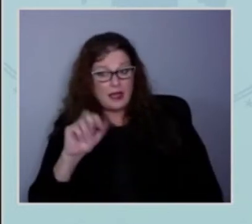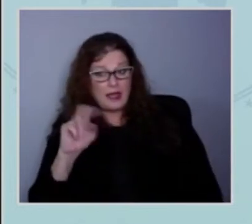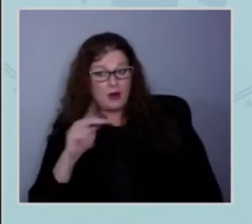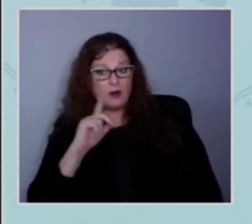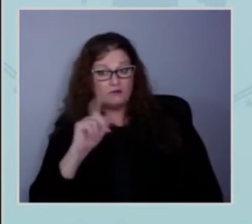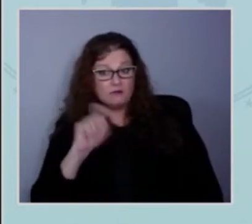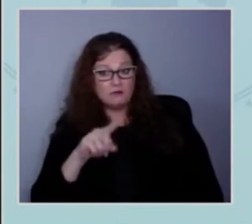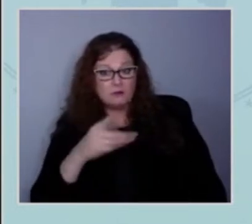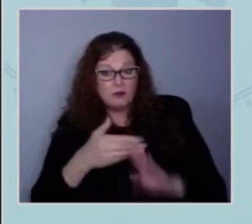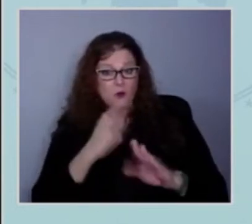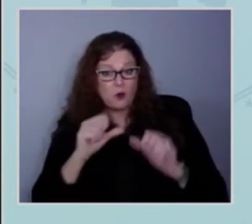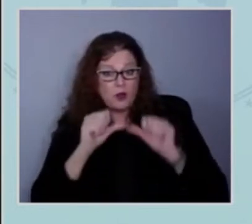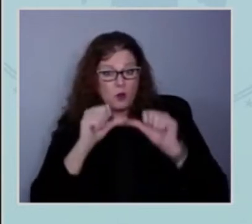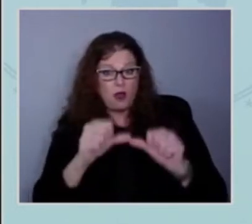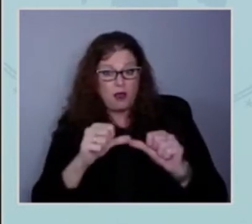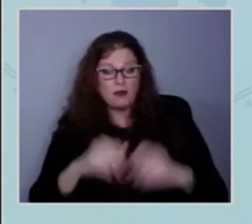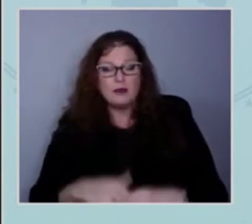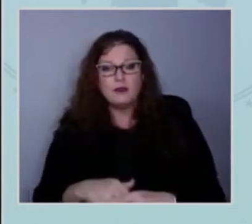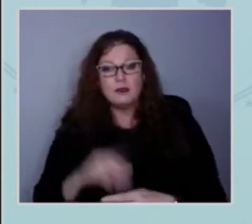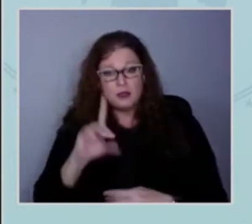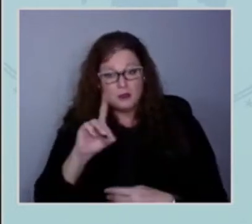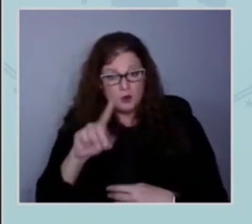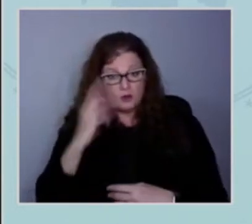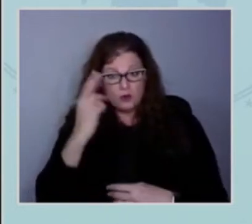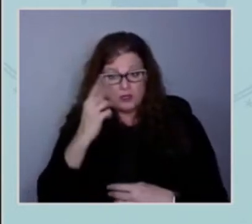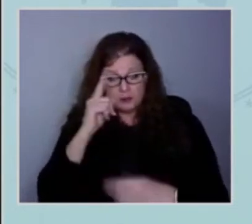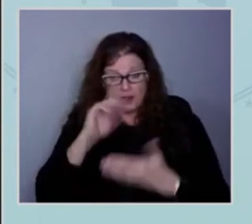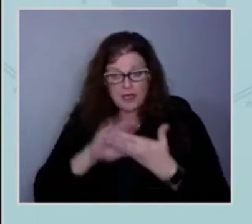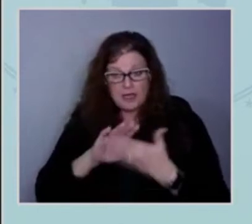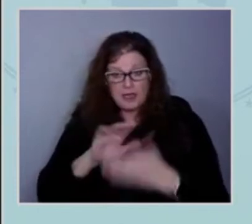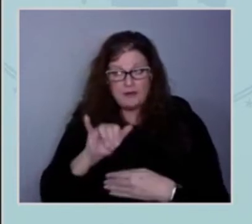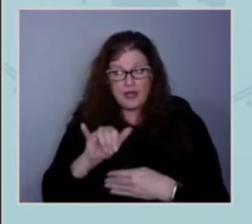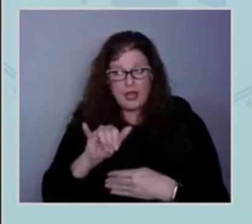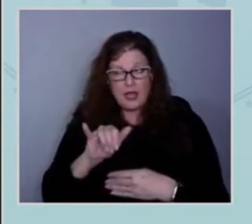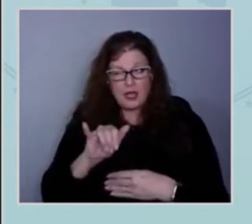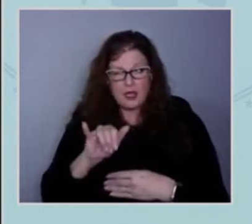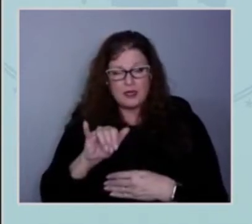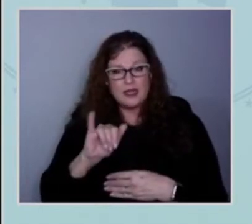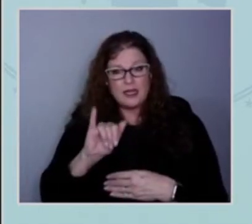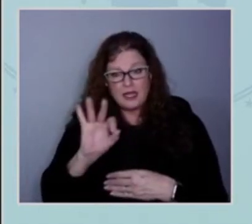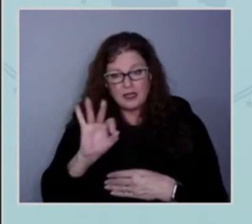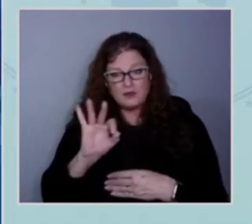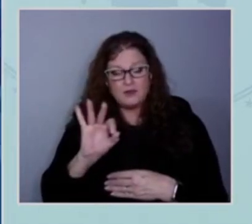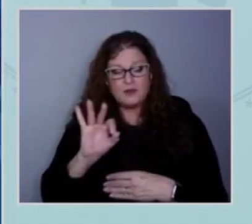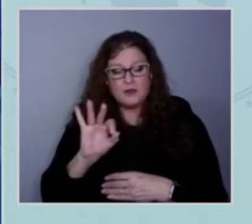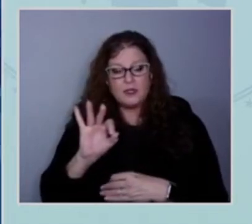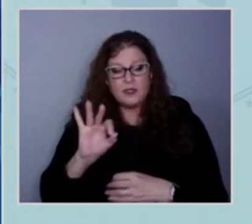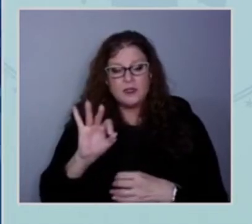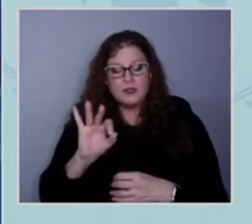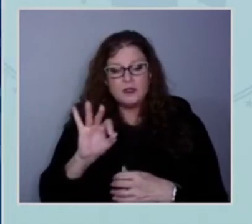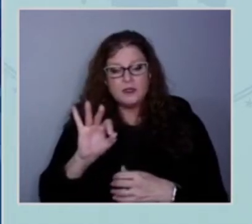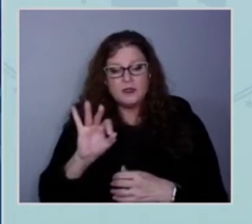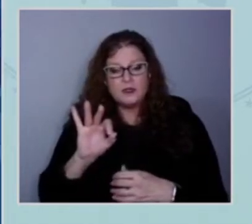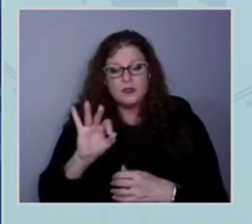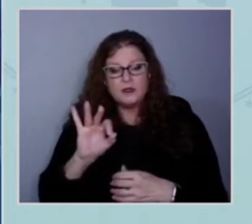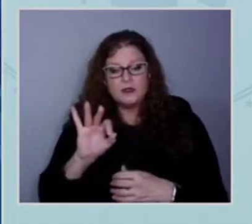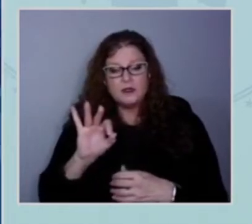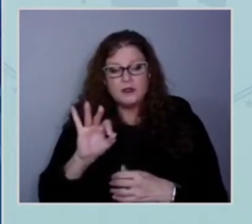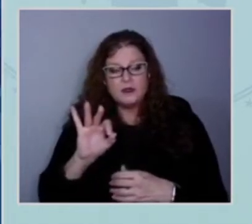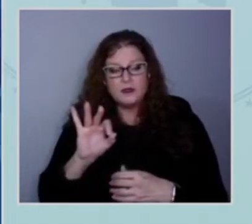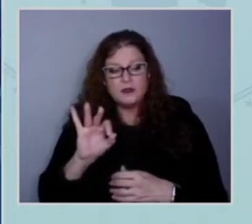this. Karen, And can I I think- ask you a question before we go on? Do you have reason to believe